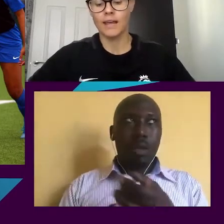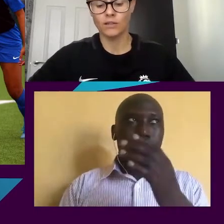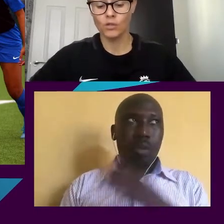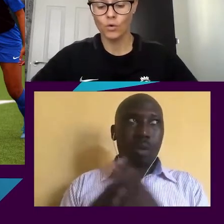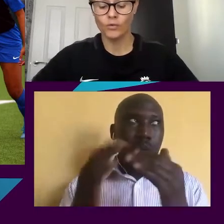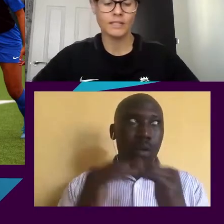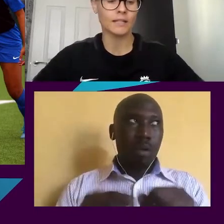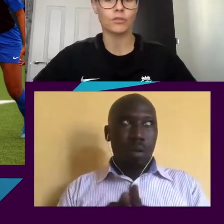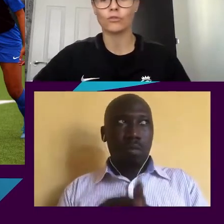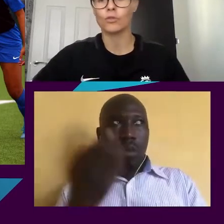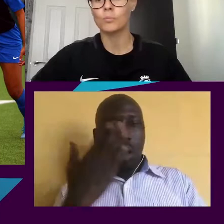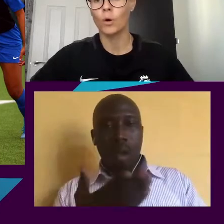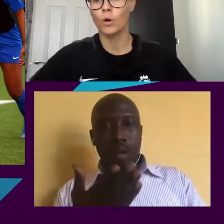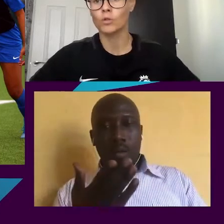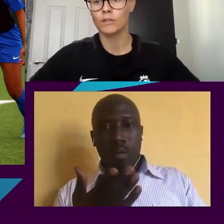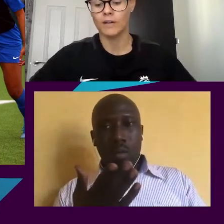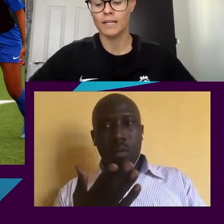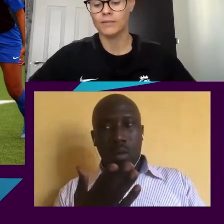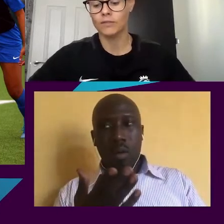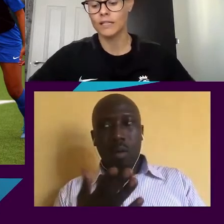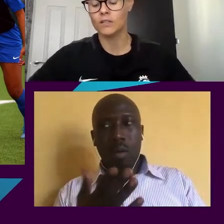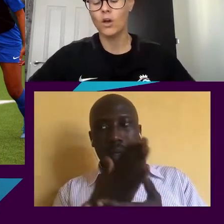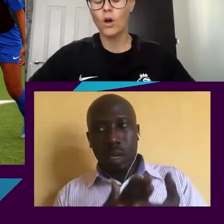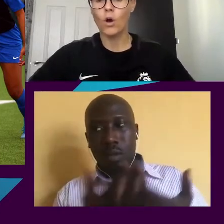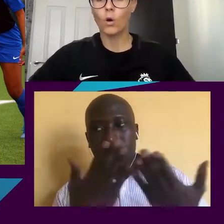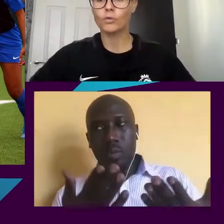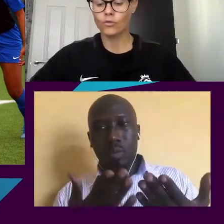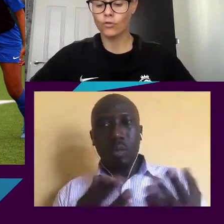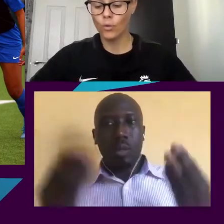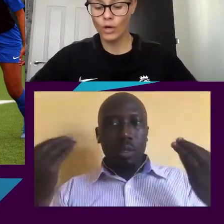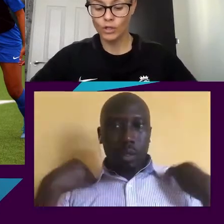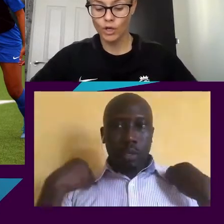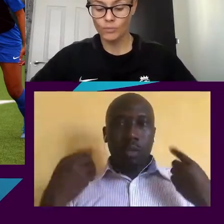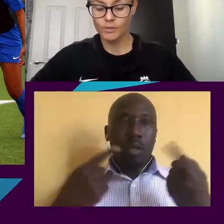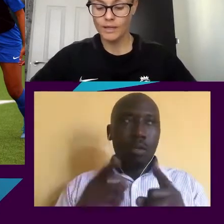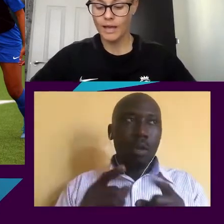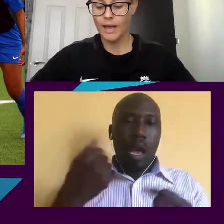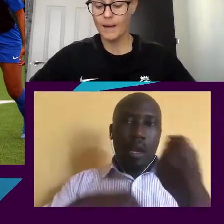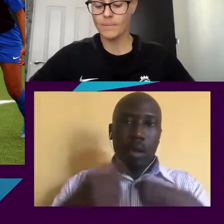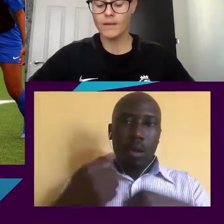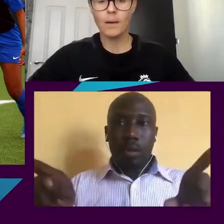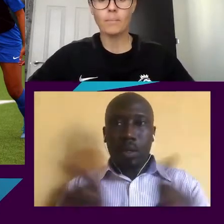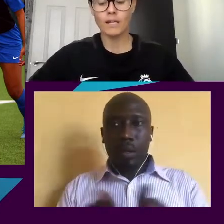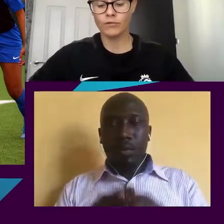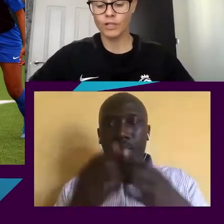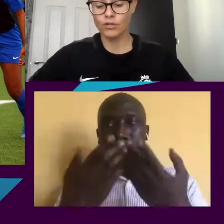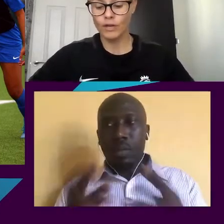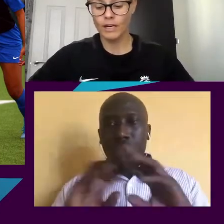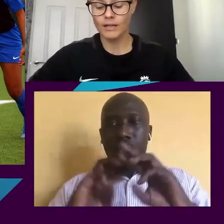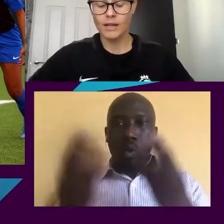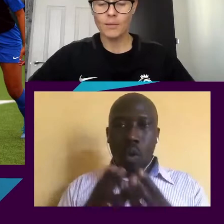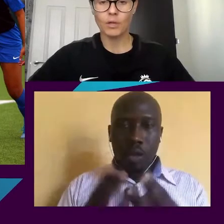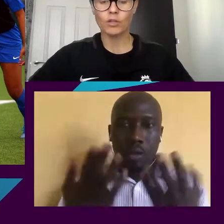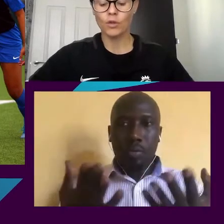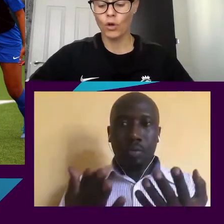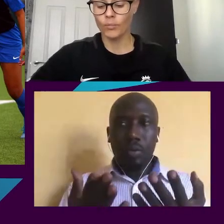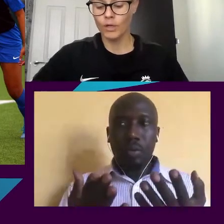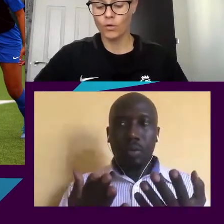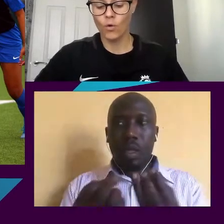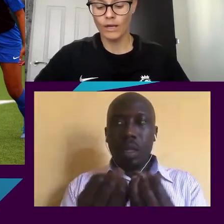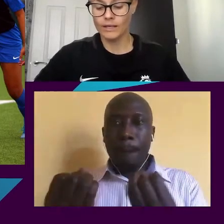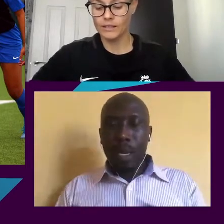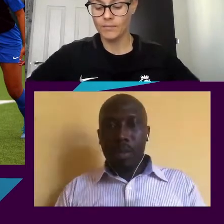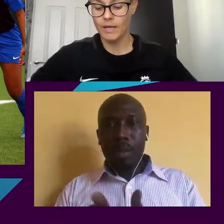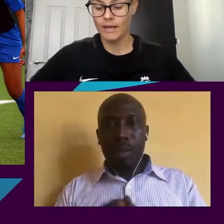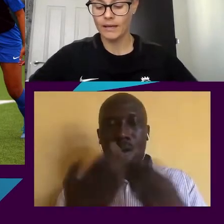various settings, so they're delivered through sports, different activities, also through workshops, mentoring and training, because the